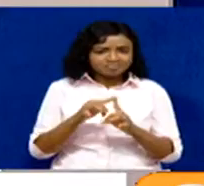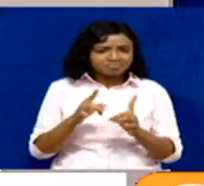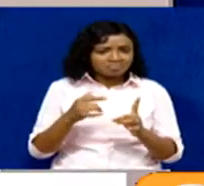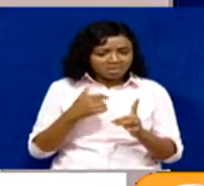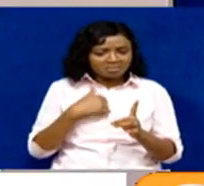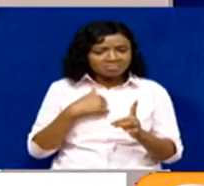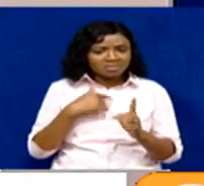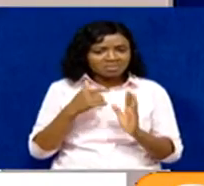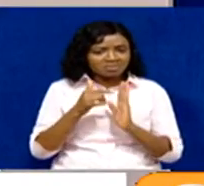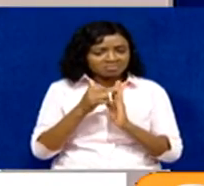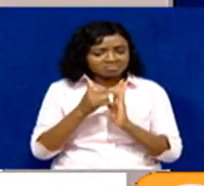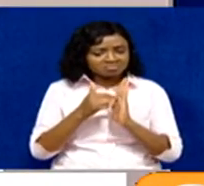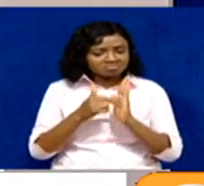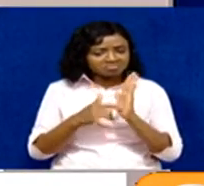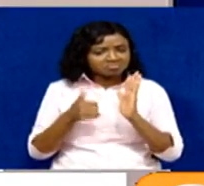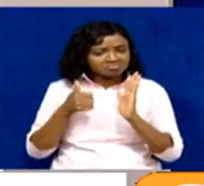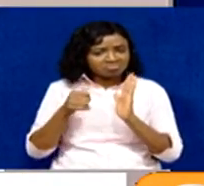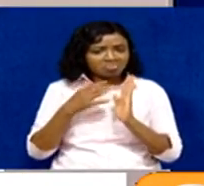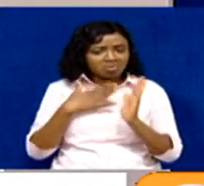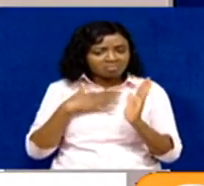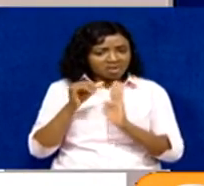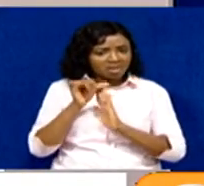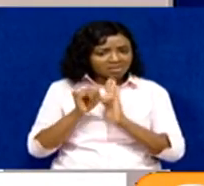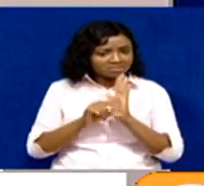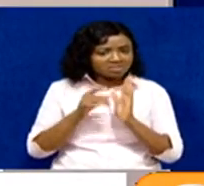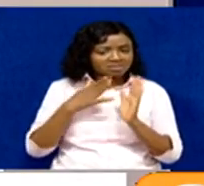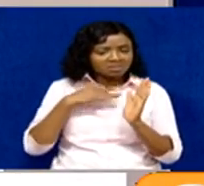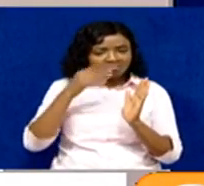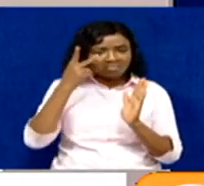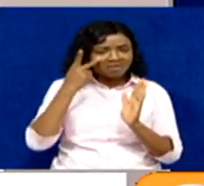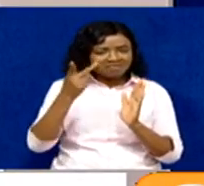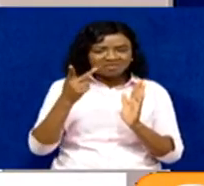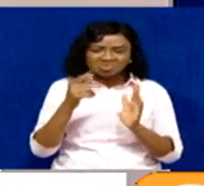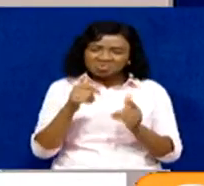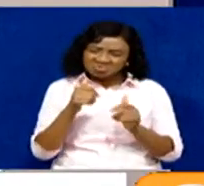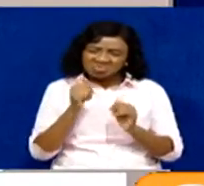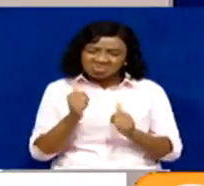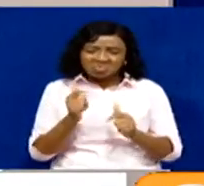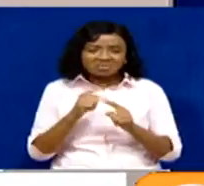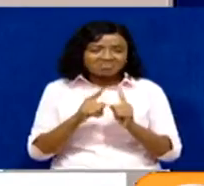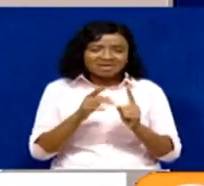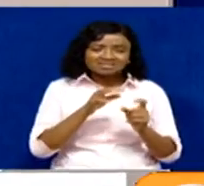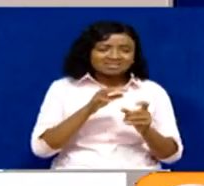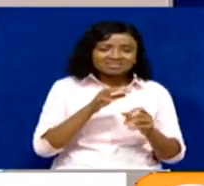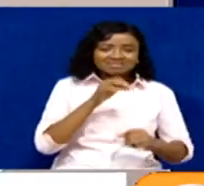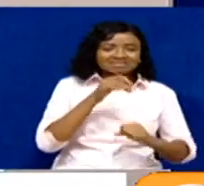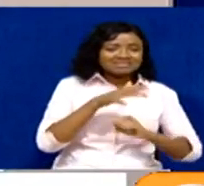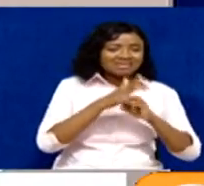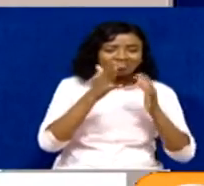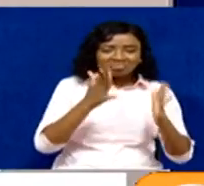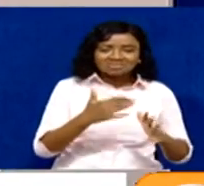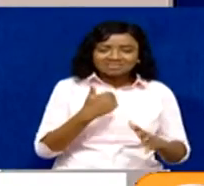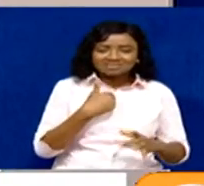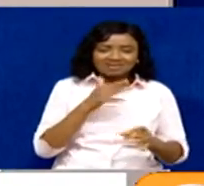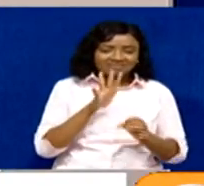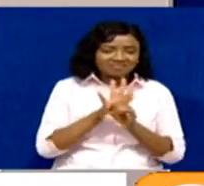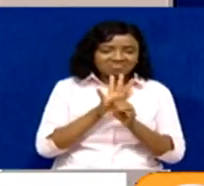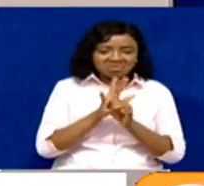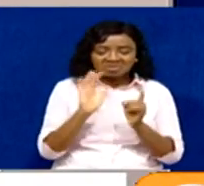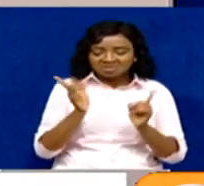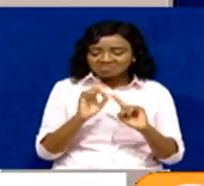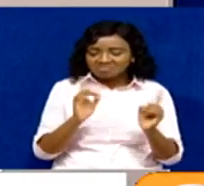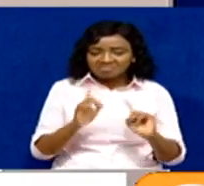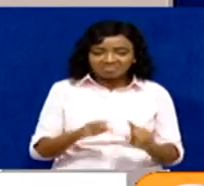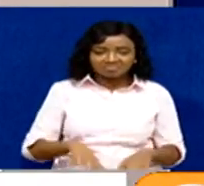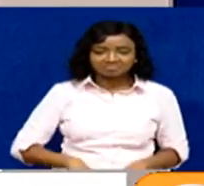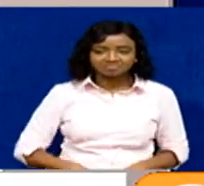takes, in terms of the agenda, the vision, the ability to work in a county and replicate that within the